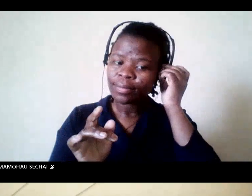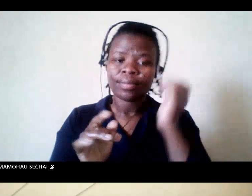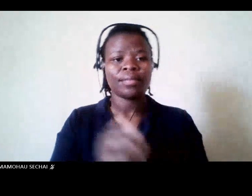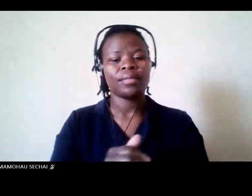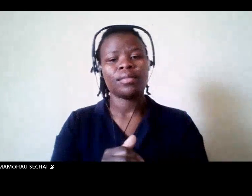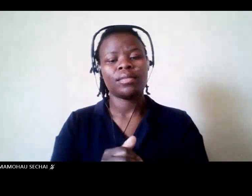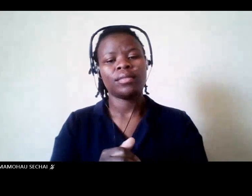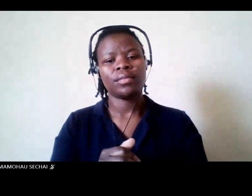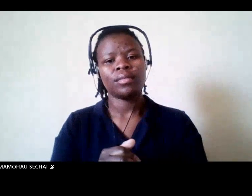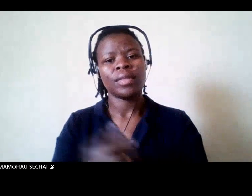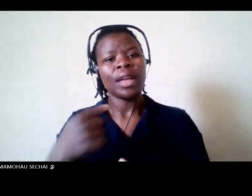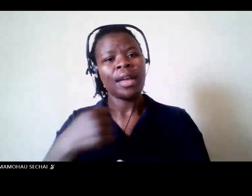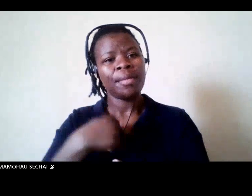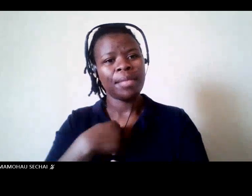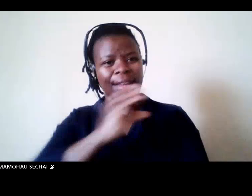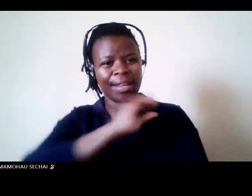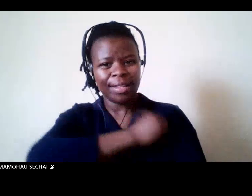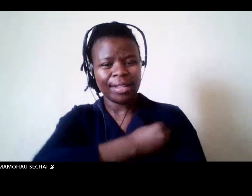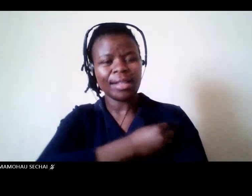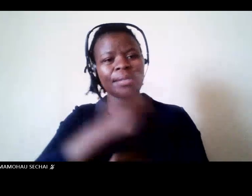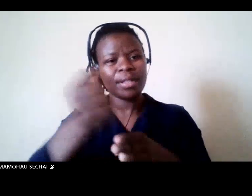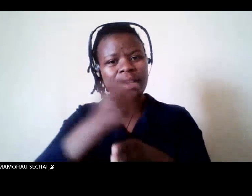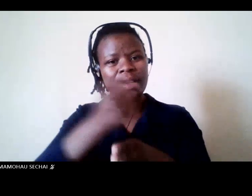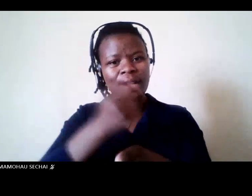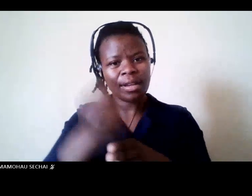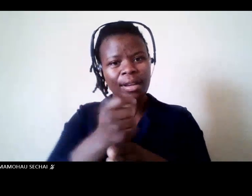National Student Financial Aid Scheme. Thank you.